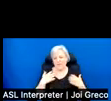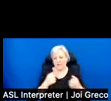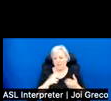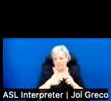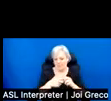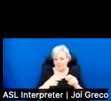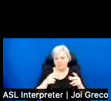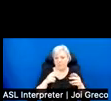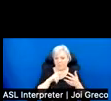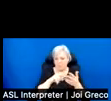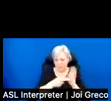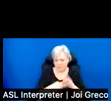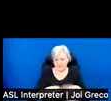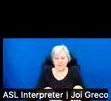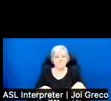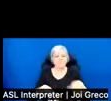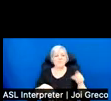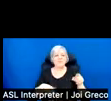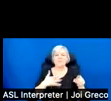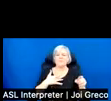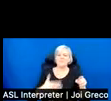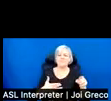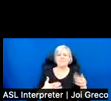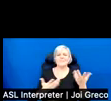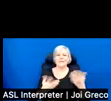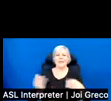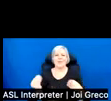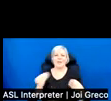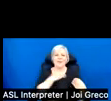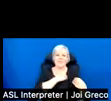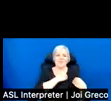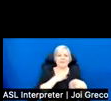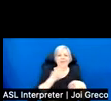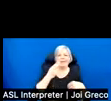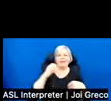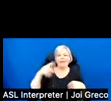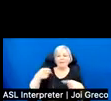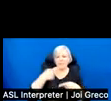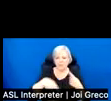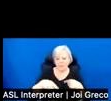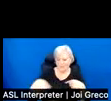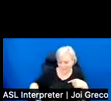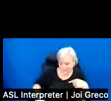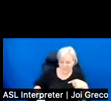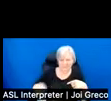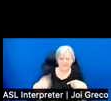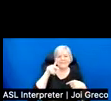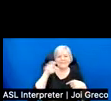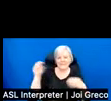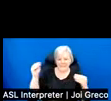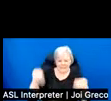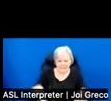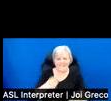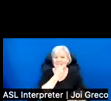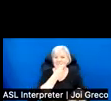we talk about medical devices, they tend to be things that are more implanted. So your hip implants or your knee implants, even teeth